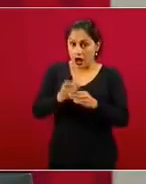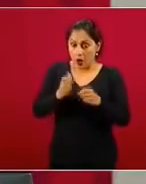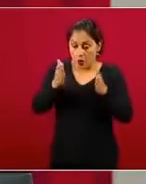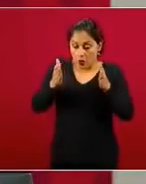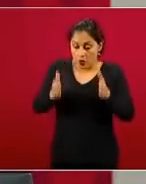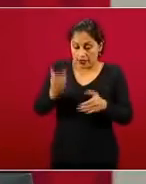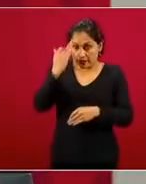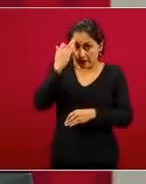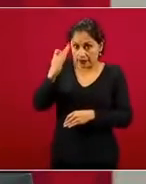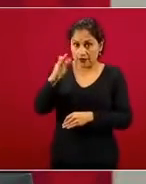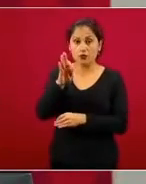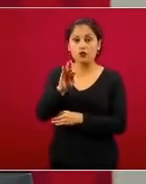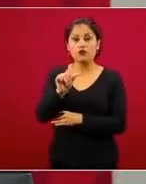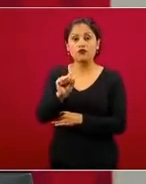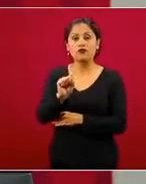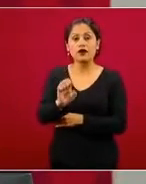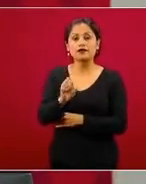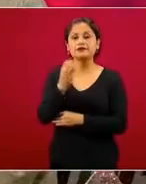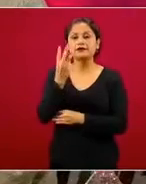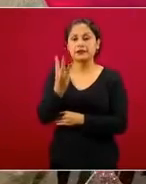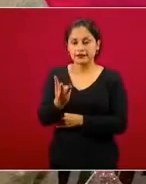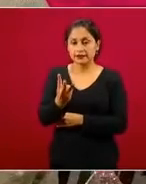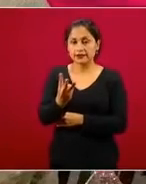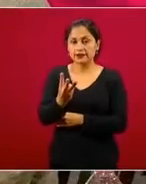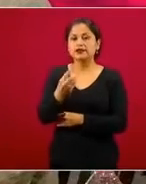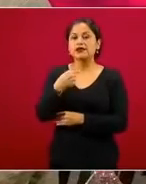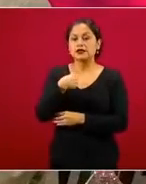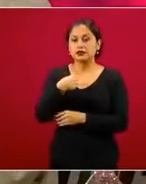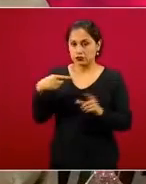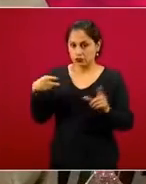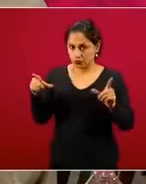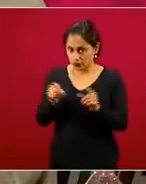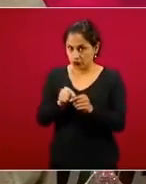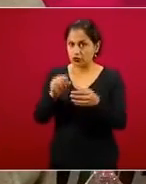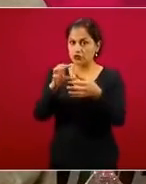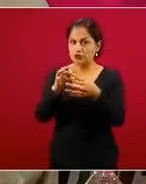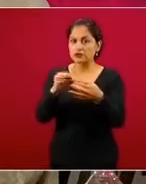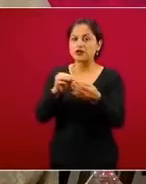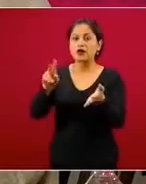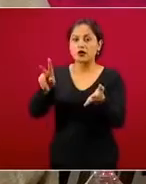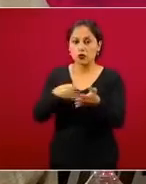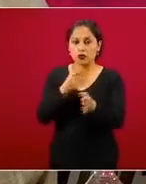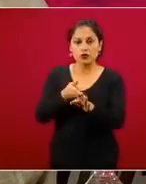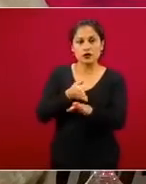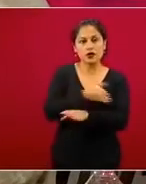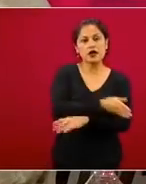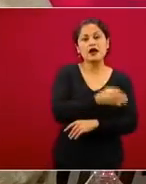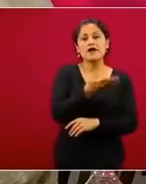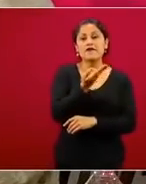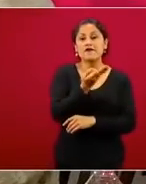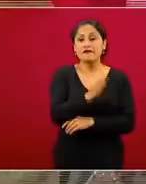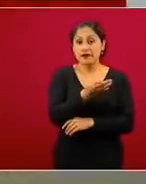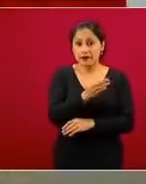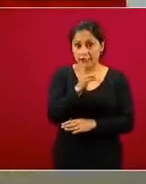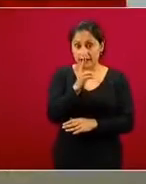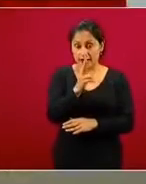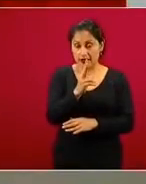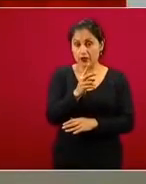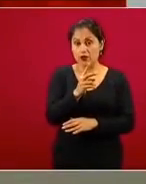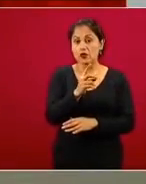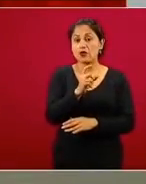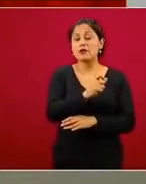expecting for the following days. We are in phase 3, and let me sum up what has happened since January the